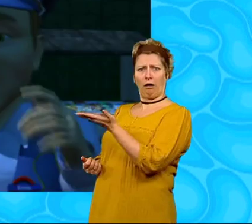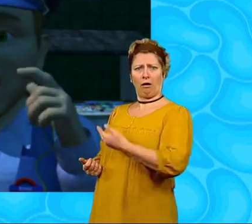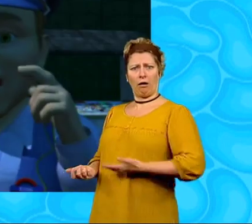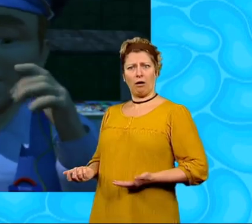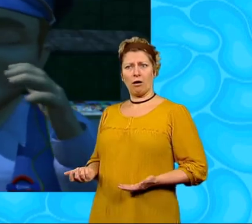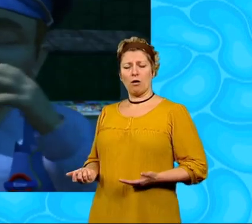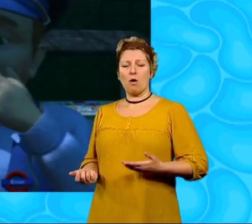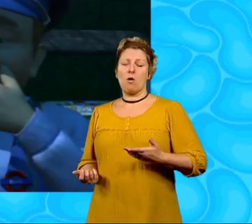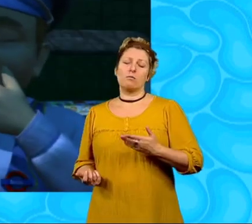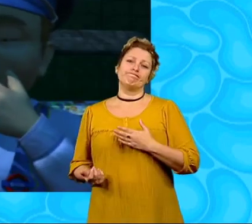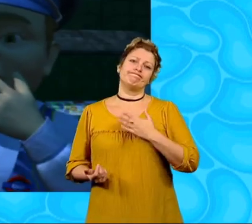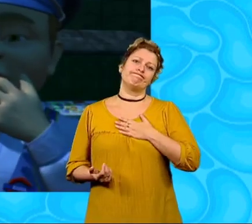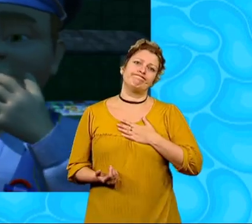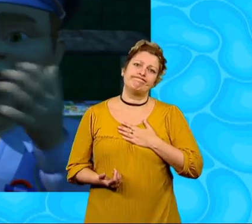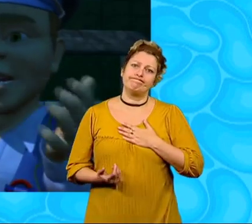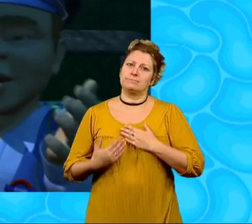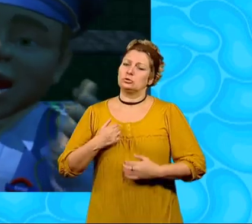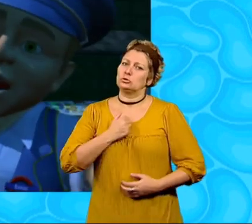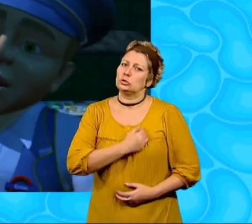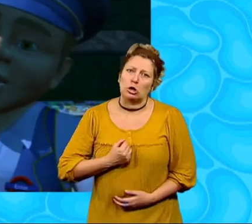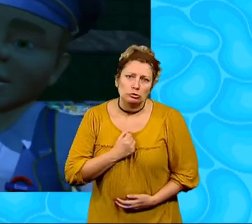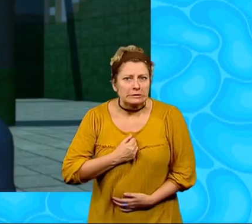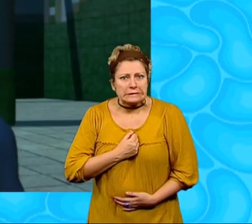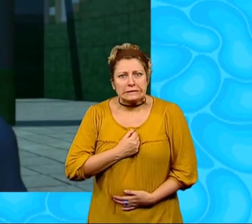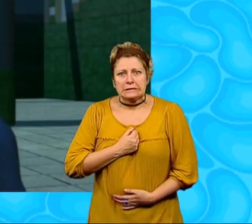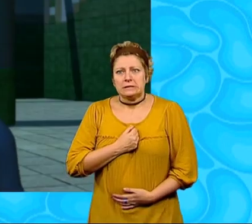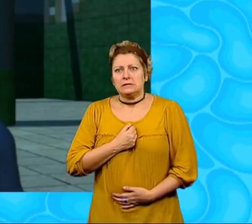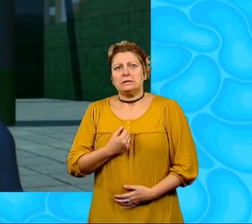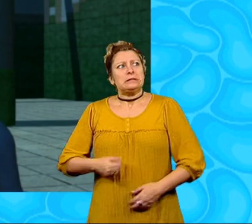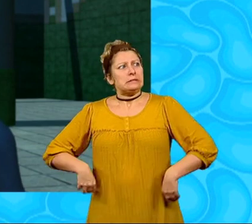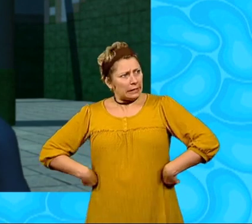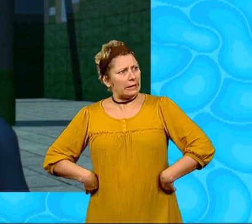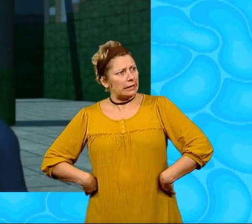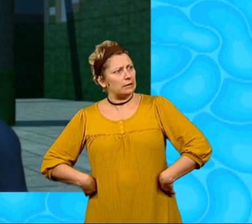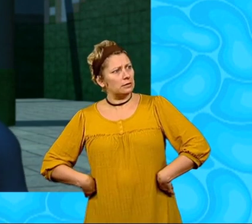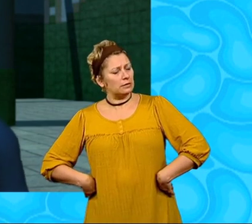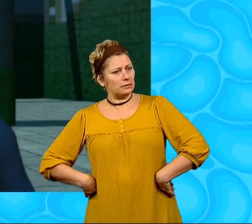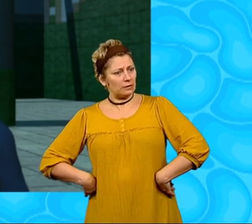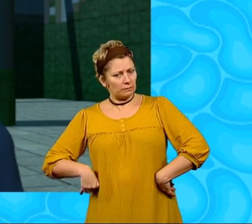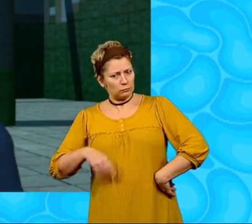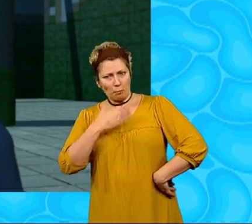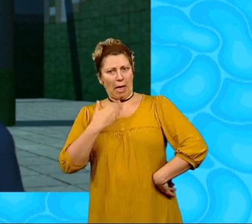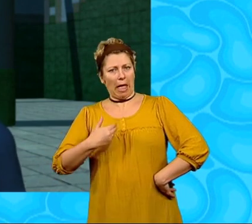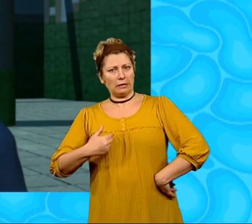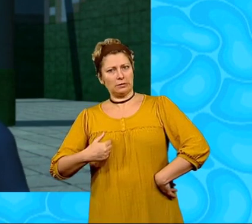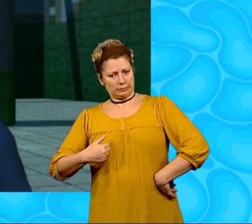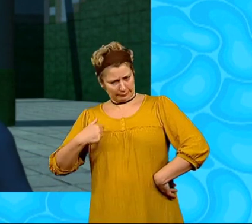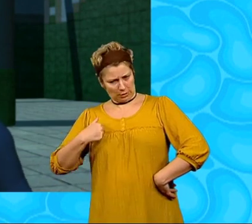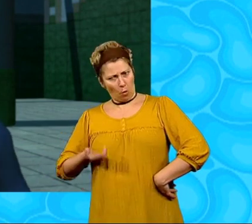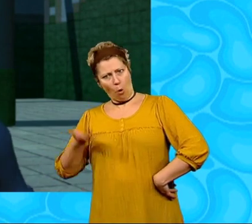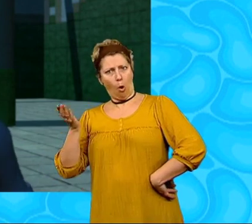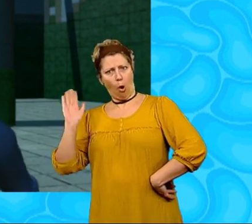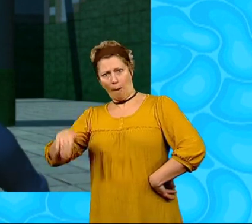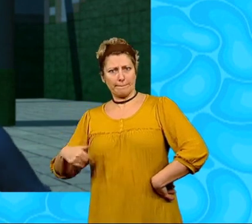Oh, I'm so sorry, Mr Rails. Yes. Well, if you don't mind, I'll be getting